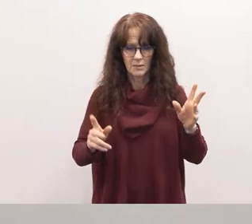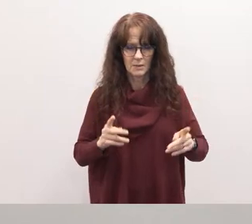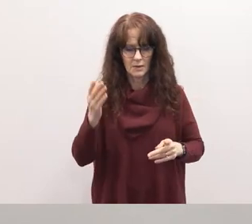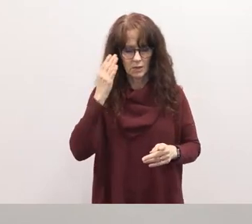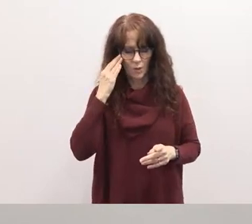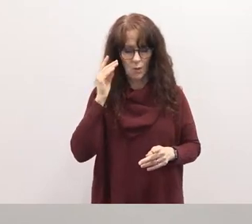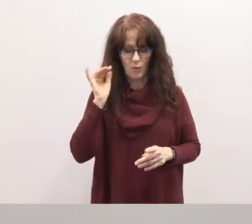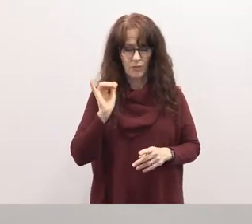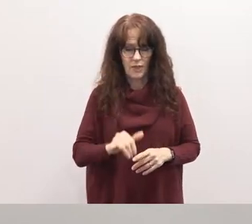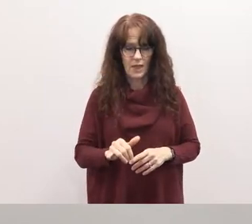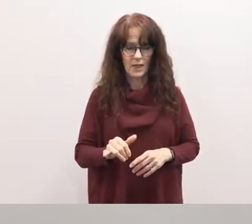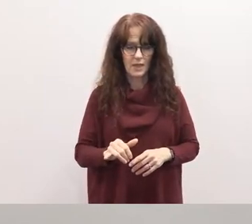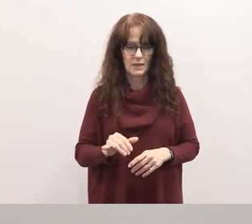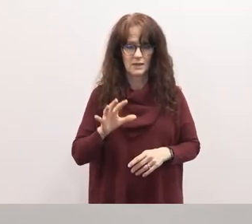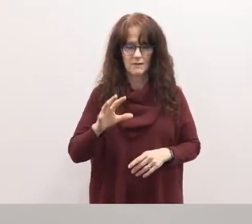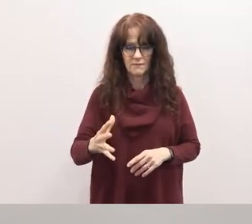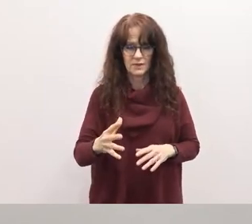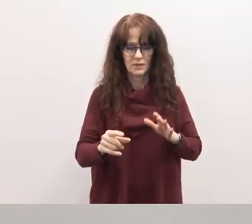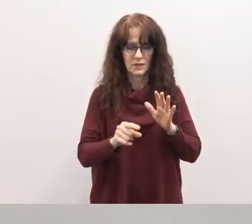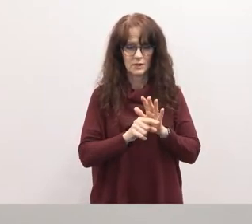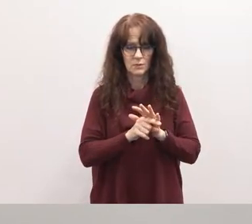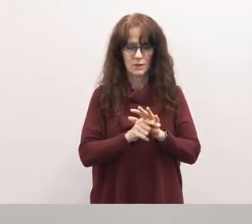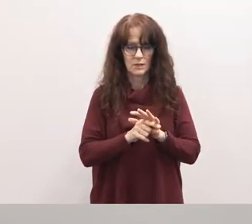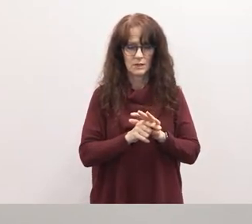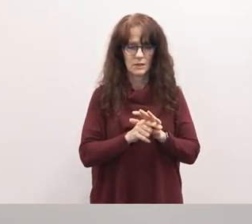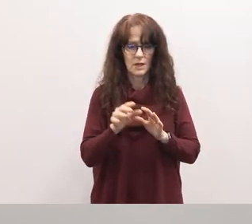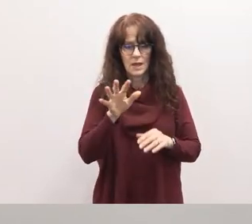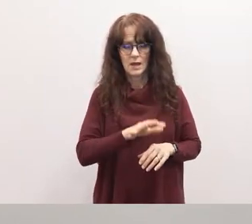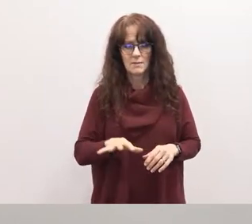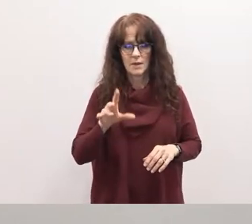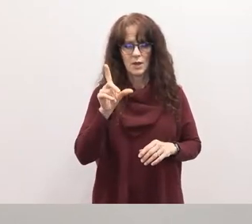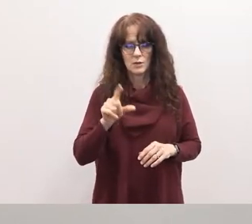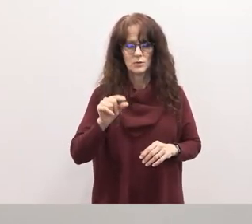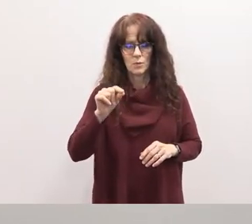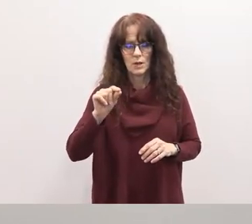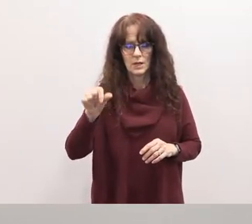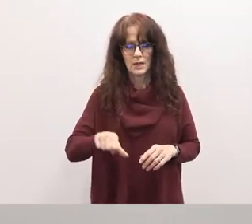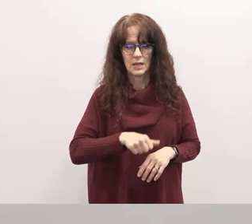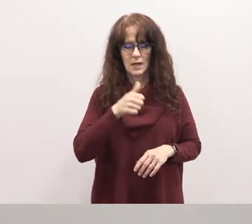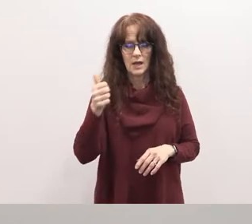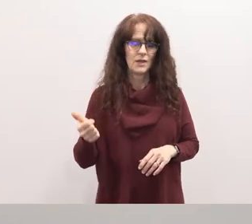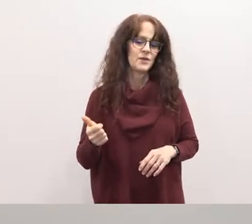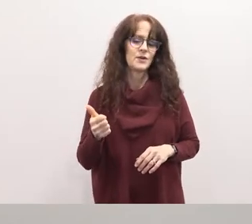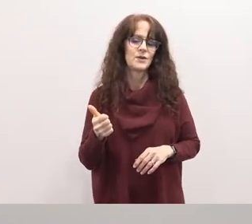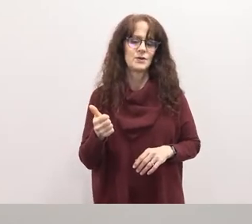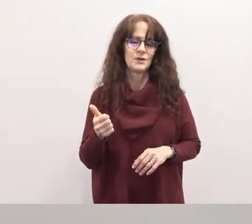know this. In fifth grade, she, along with approximately 20 other